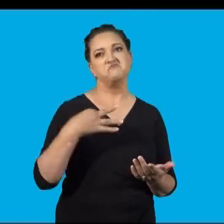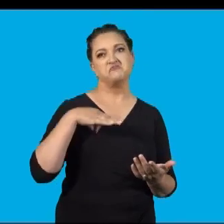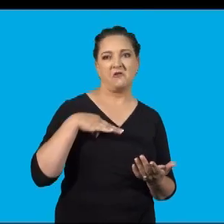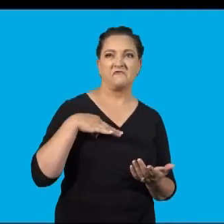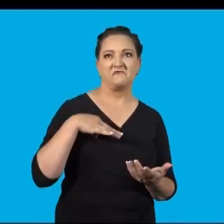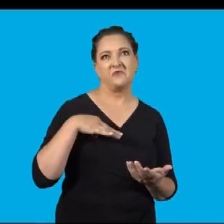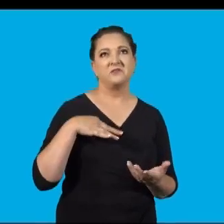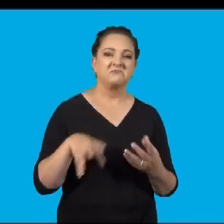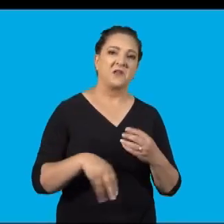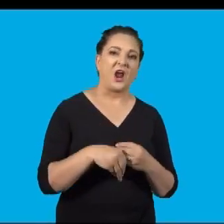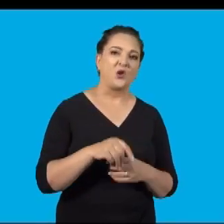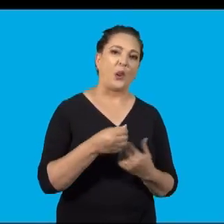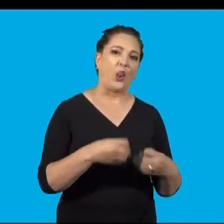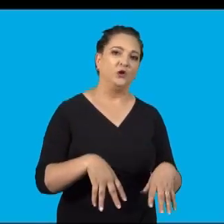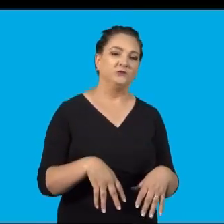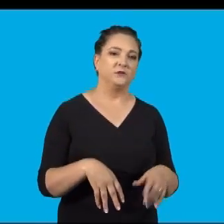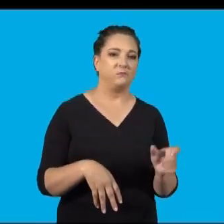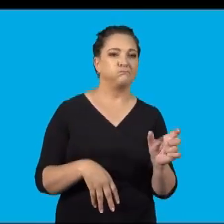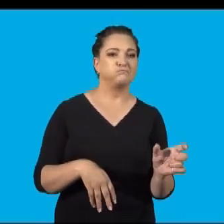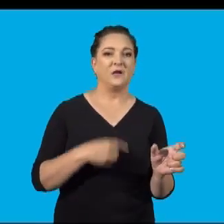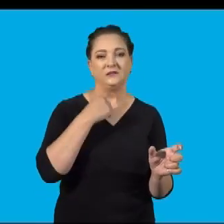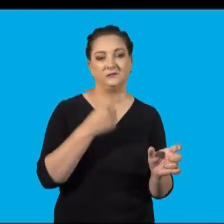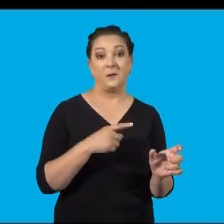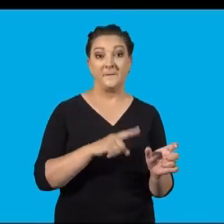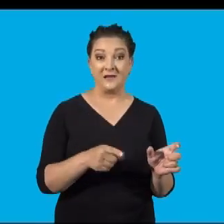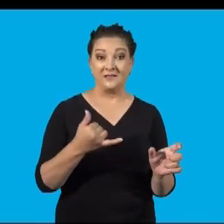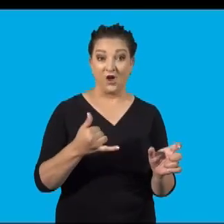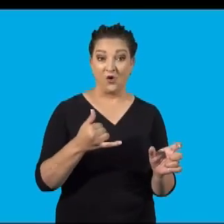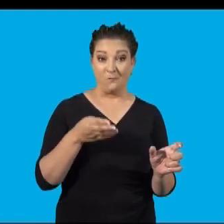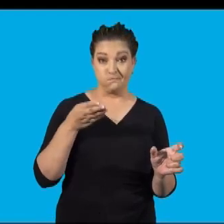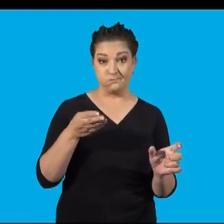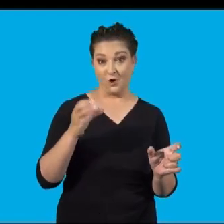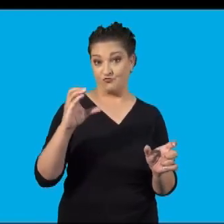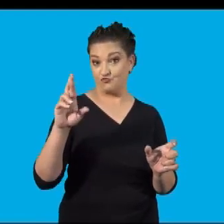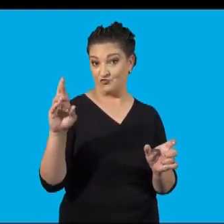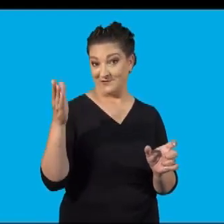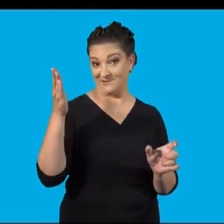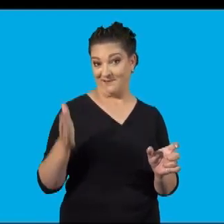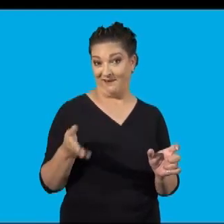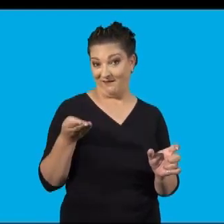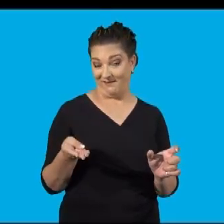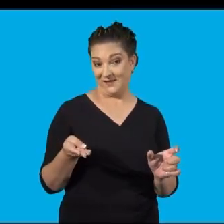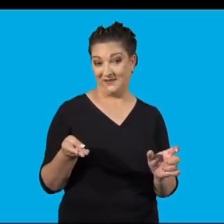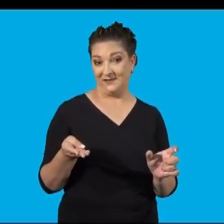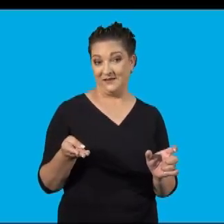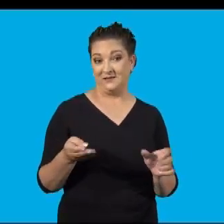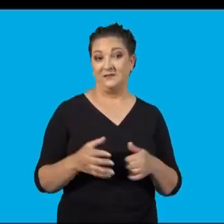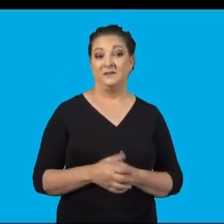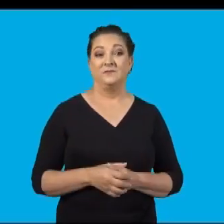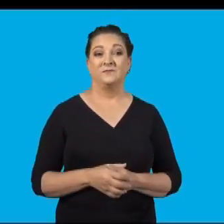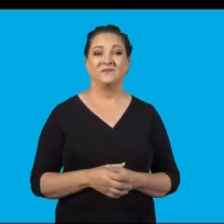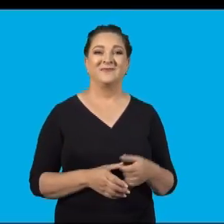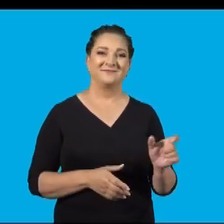and loss. All right, very correct. But what I wanted you to understand is that once the amount is on your credit